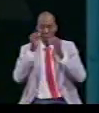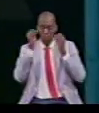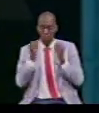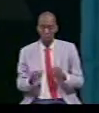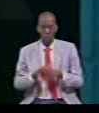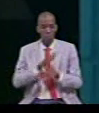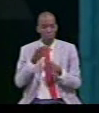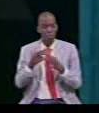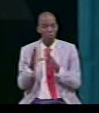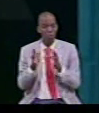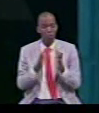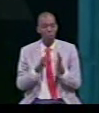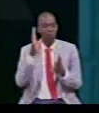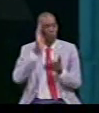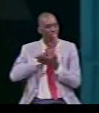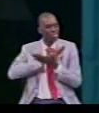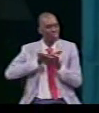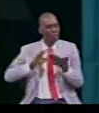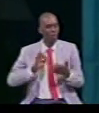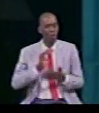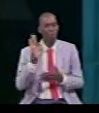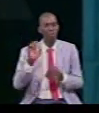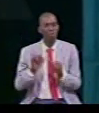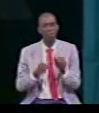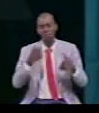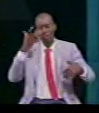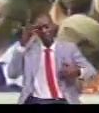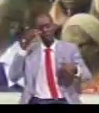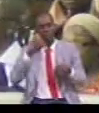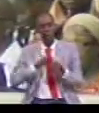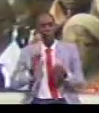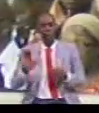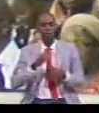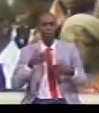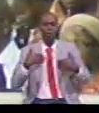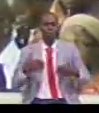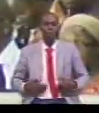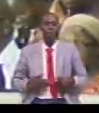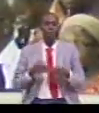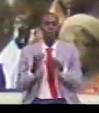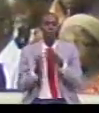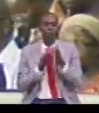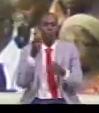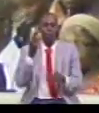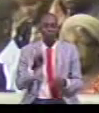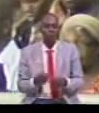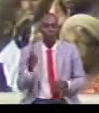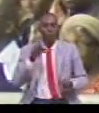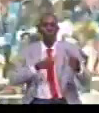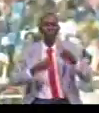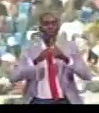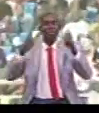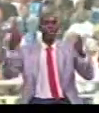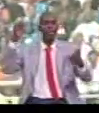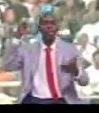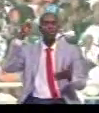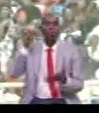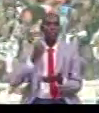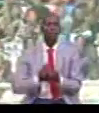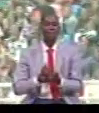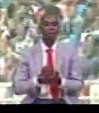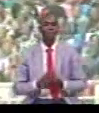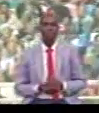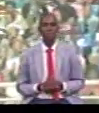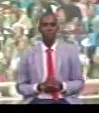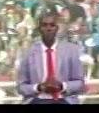off every sickness in your body in Jesus' name. Lusaka, amen.